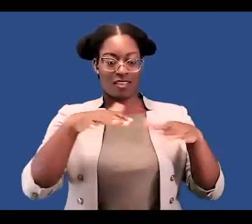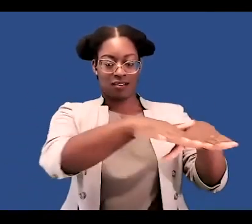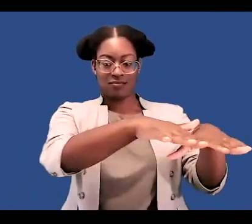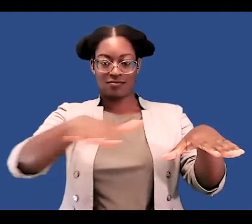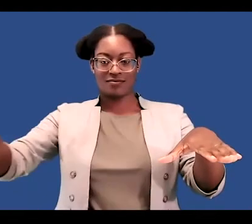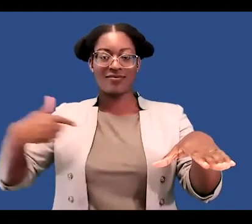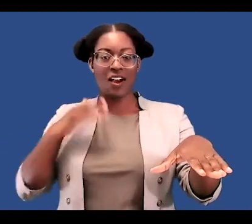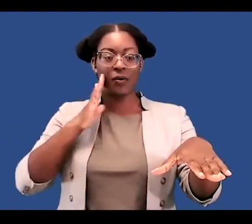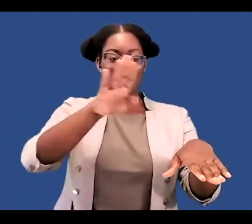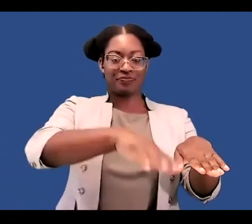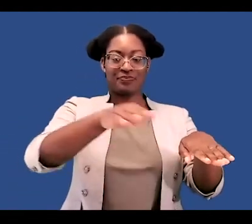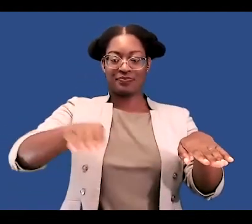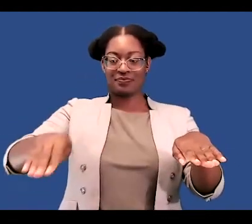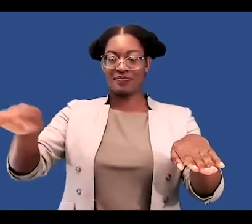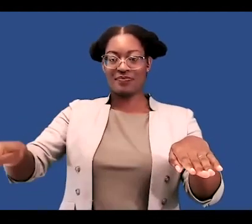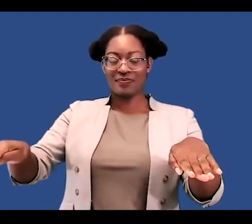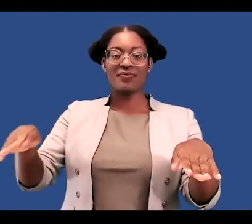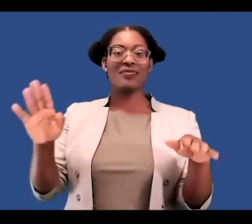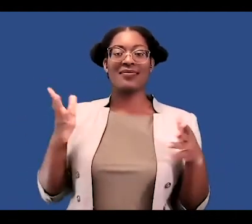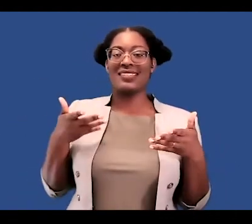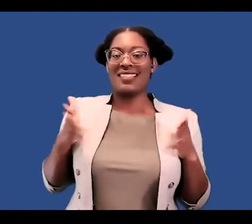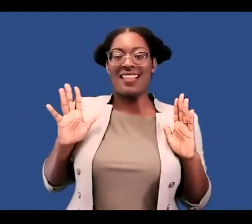So solar energy, right?